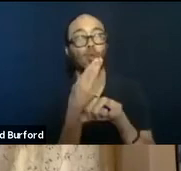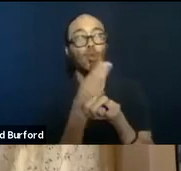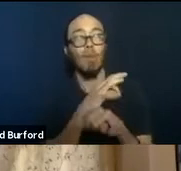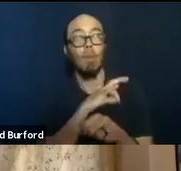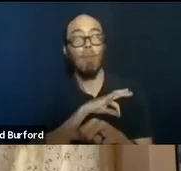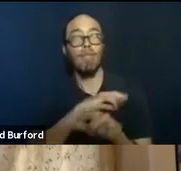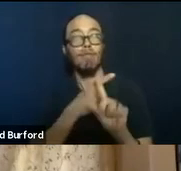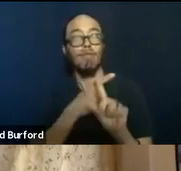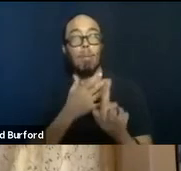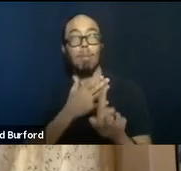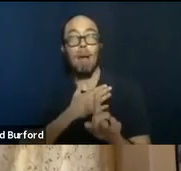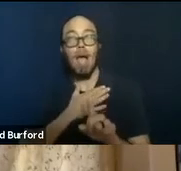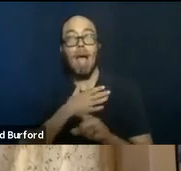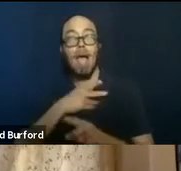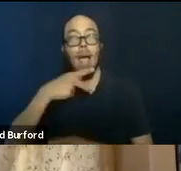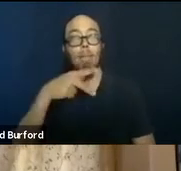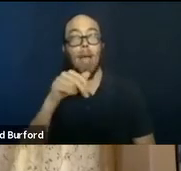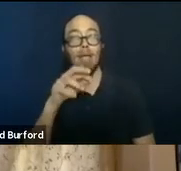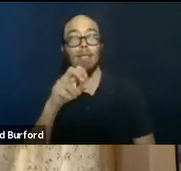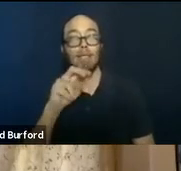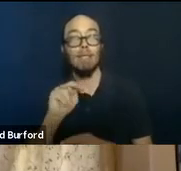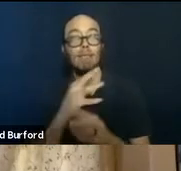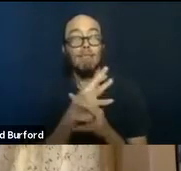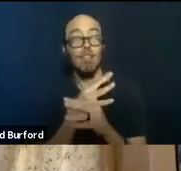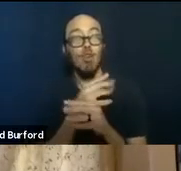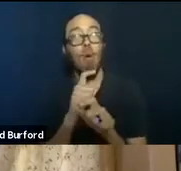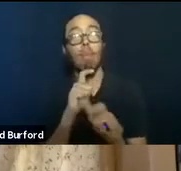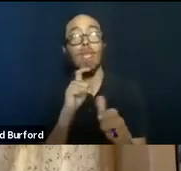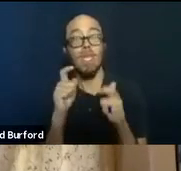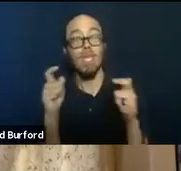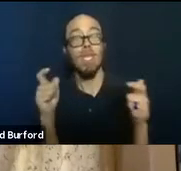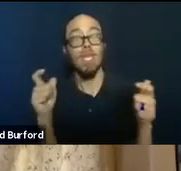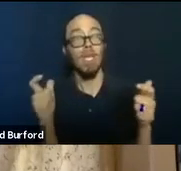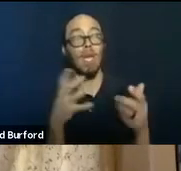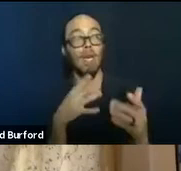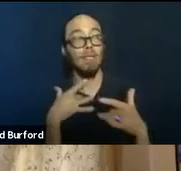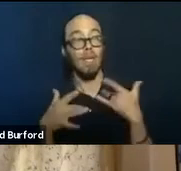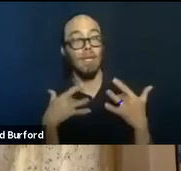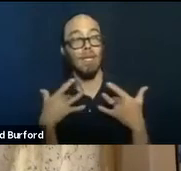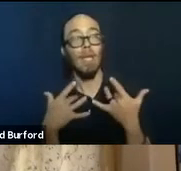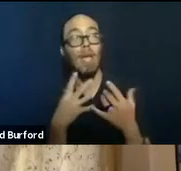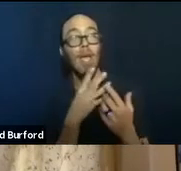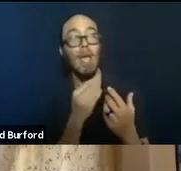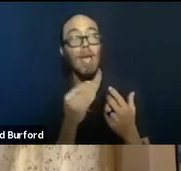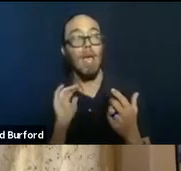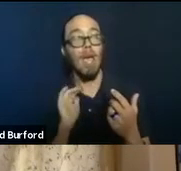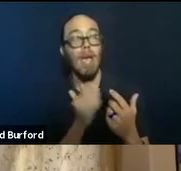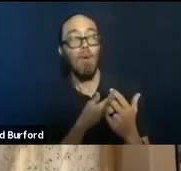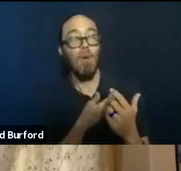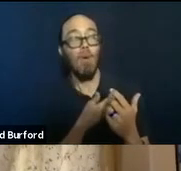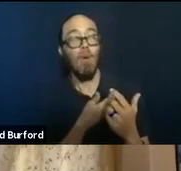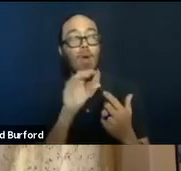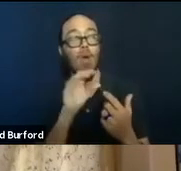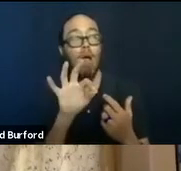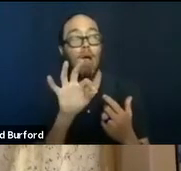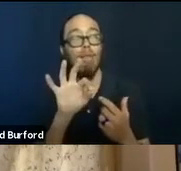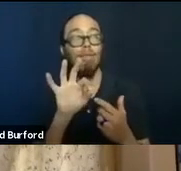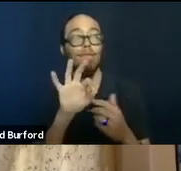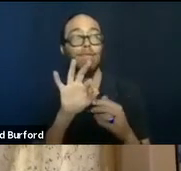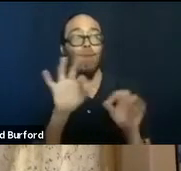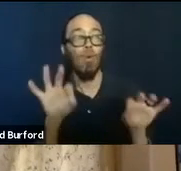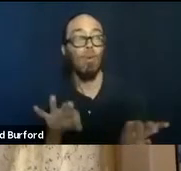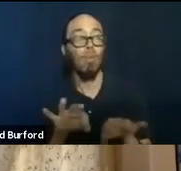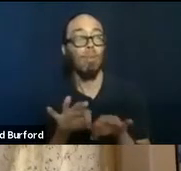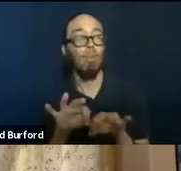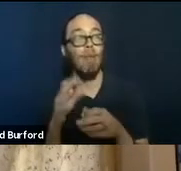my patents in video, which are very large and very exciting, and also our platform itself and the revenue we'll generate